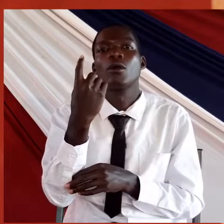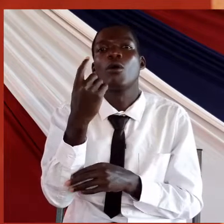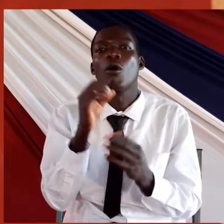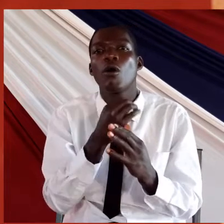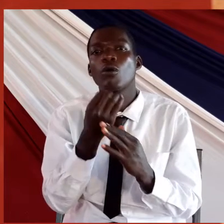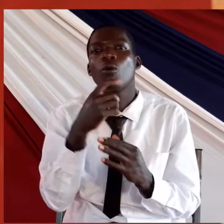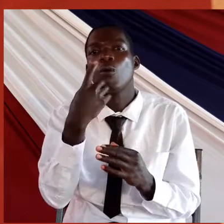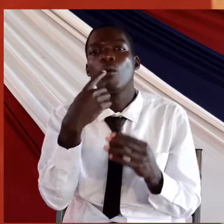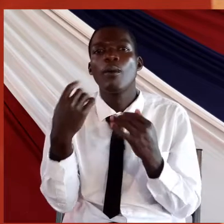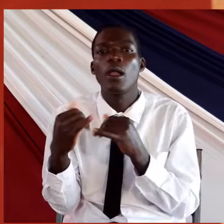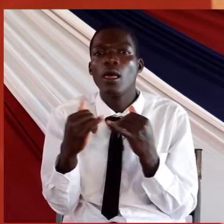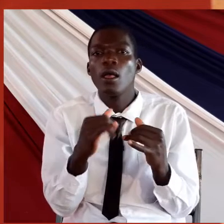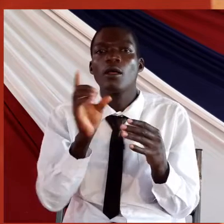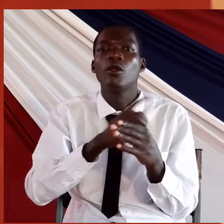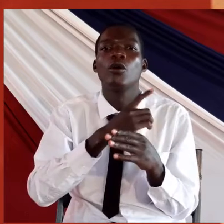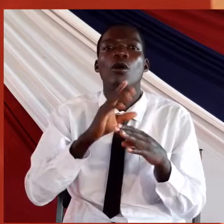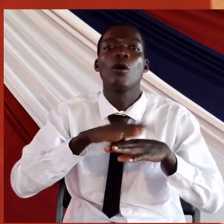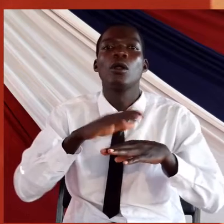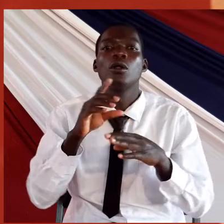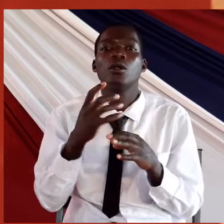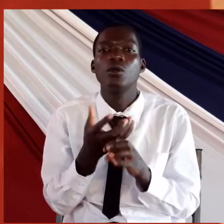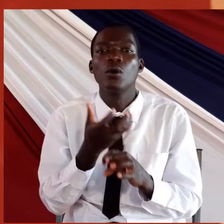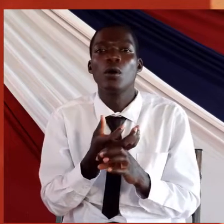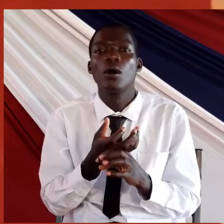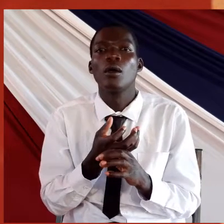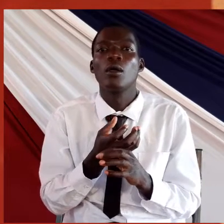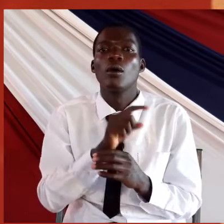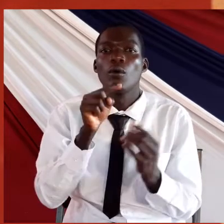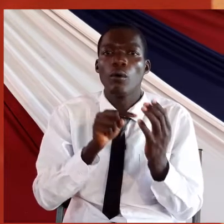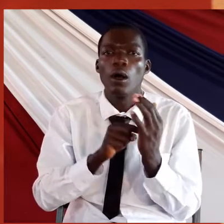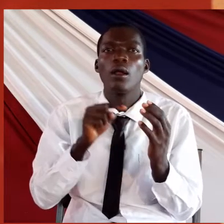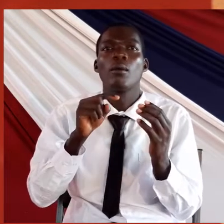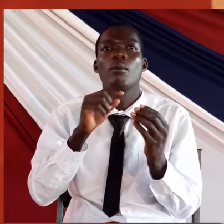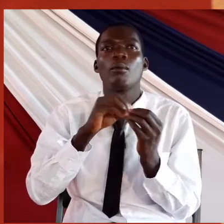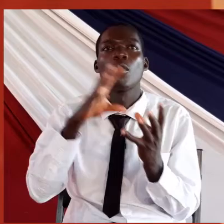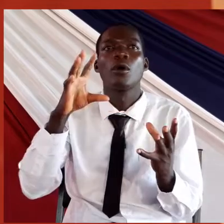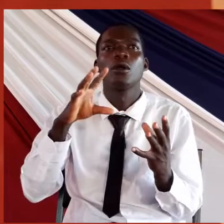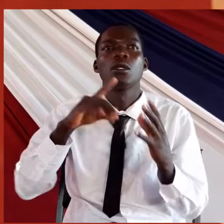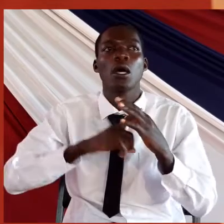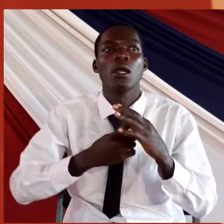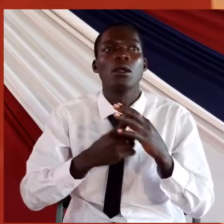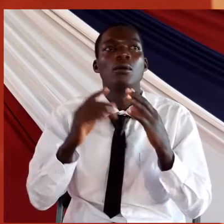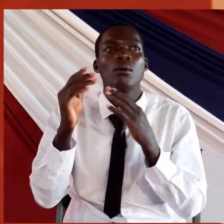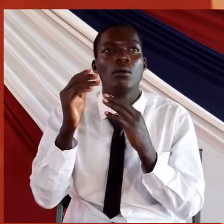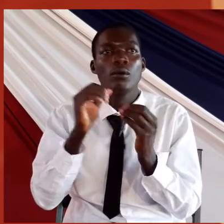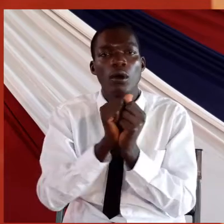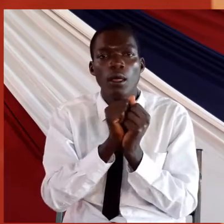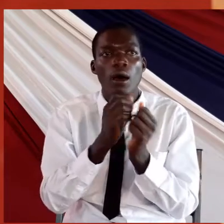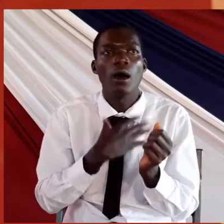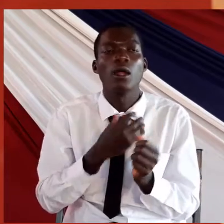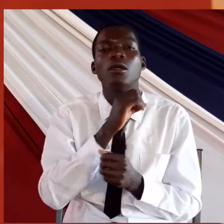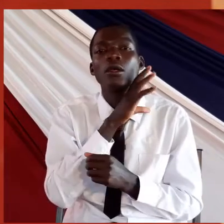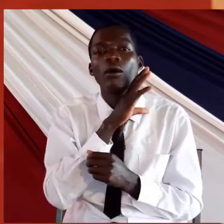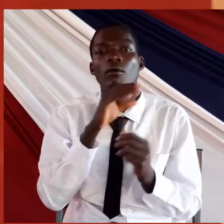who laid its cornerstone? When the morning stars sang together and all the sons of God shouted for